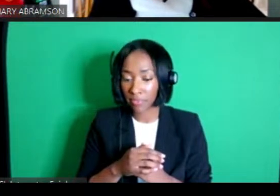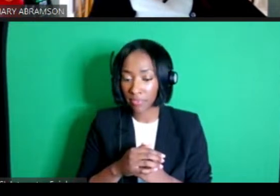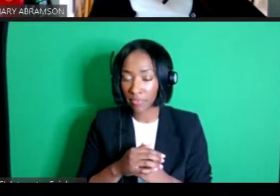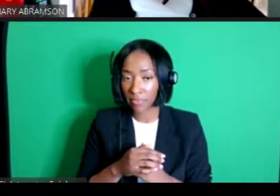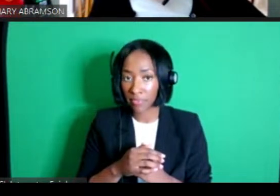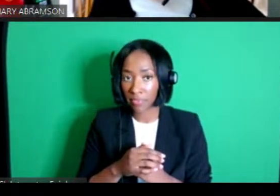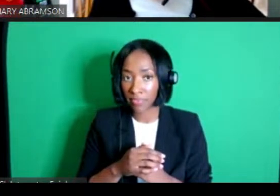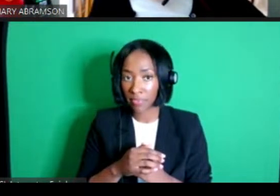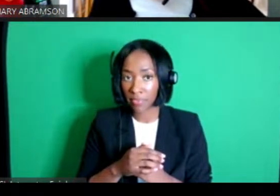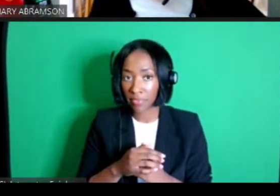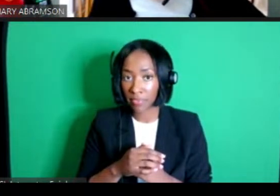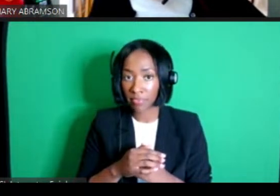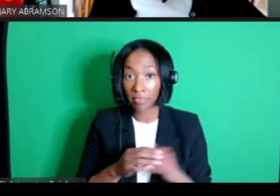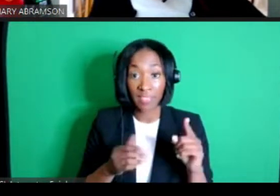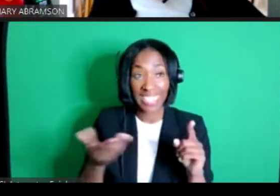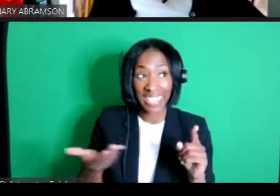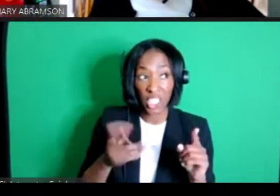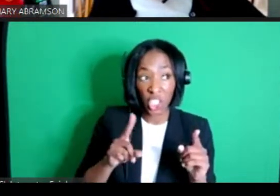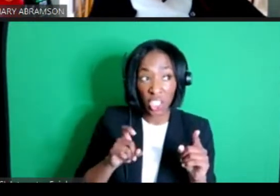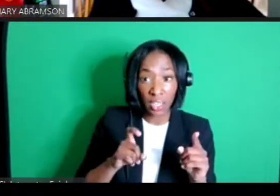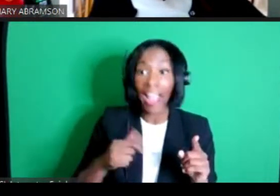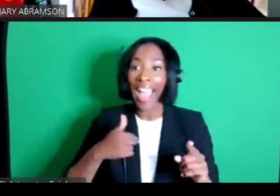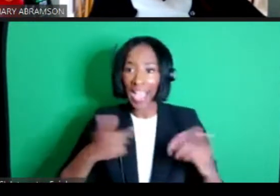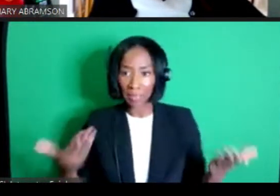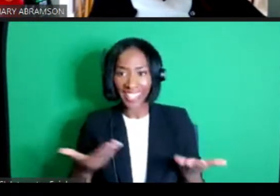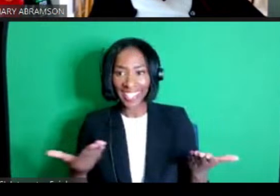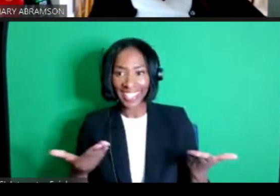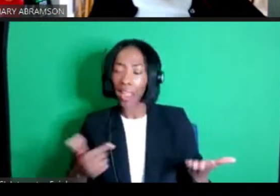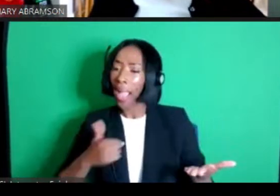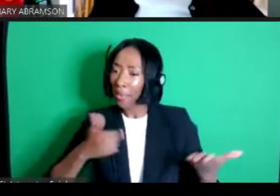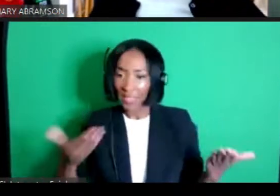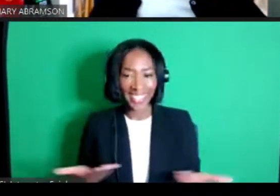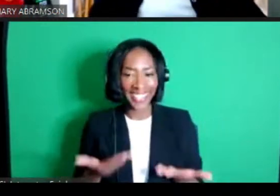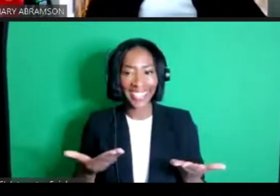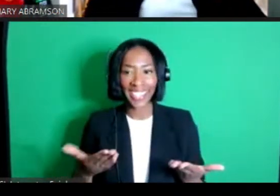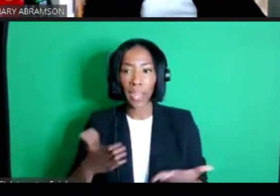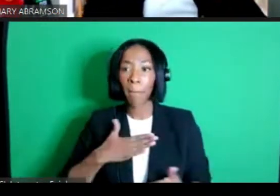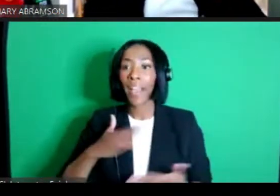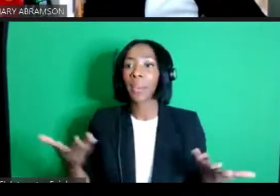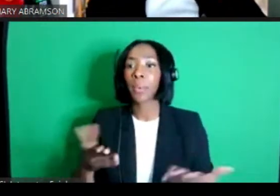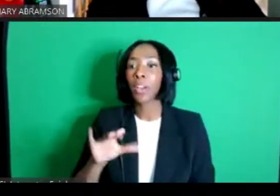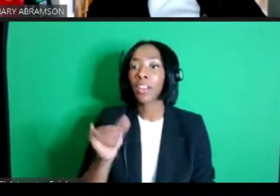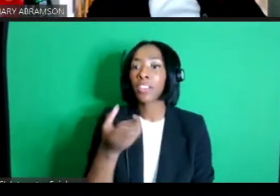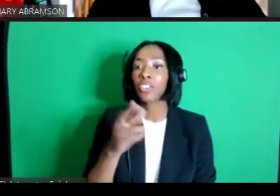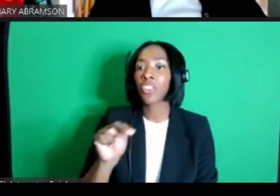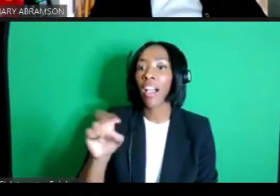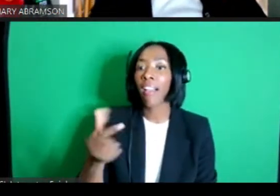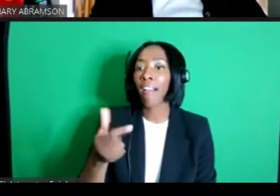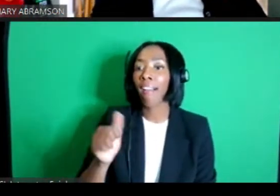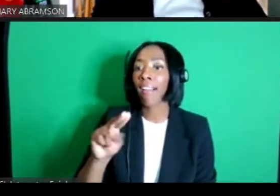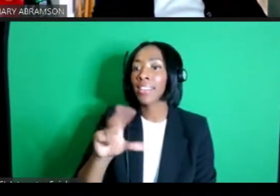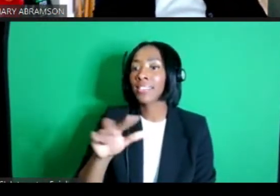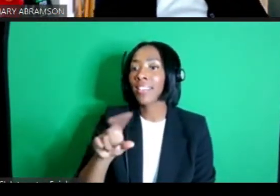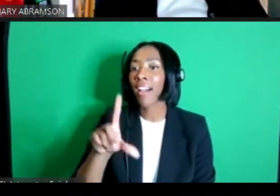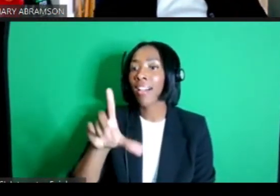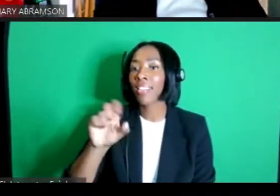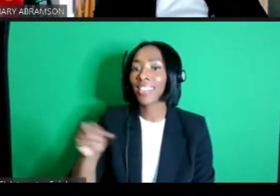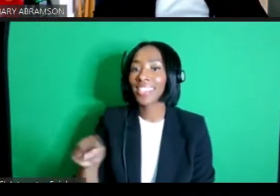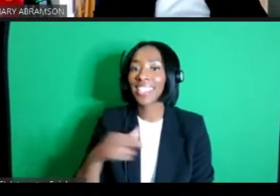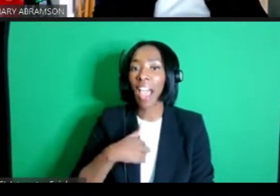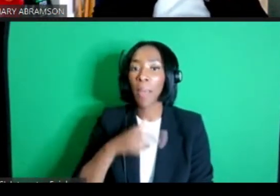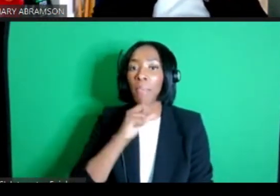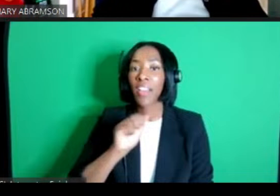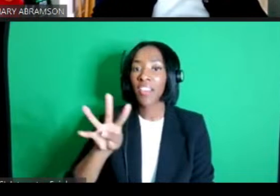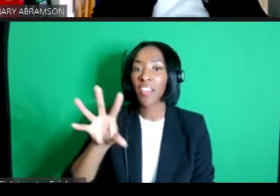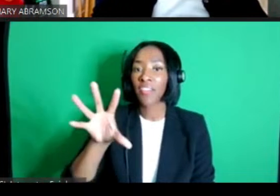Johnny Gonzalez here. He's on mute. I am here. Oh. I am here. My name is John Gonzalez. I'm 50 years old. I'm male, Hispanic. I